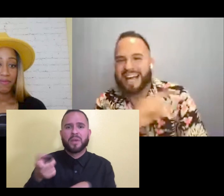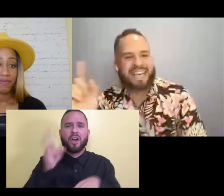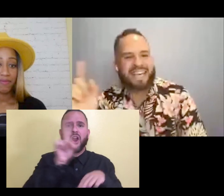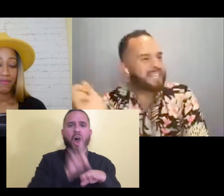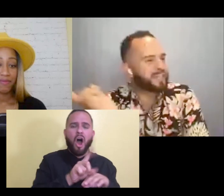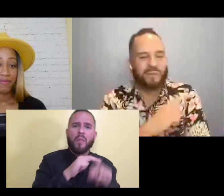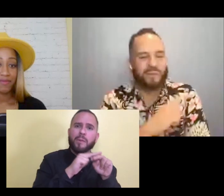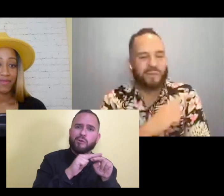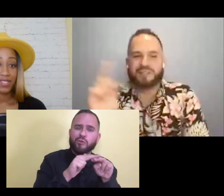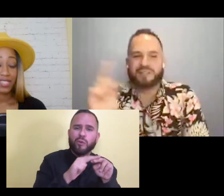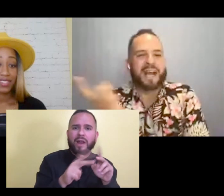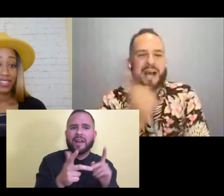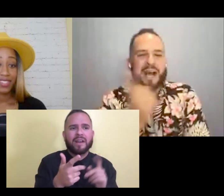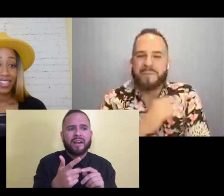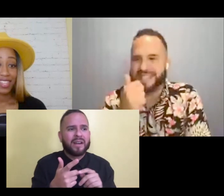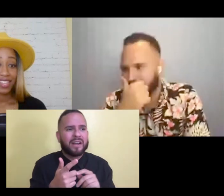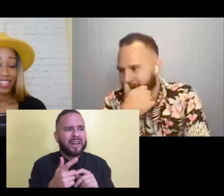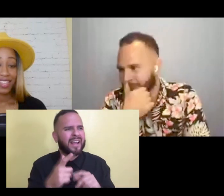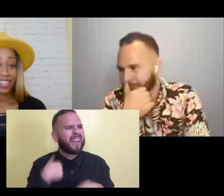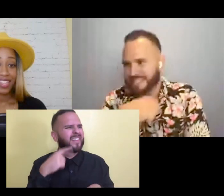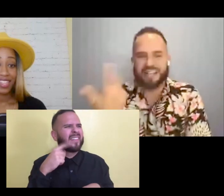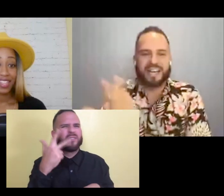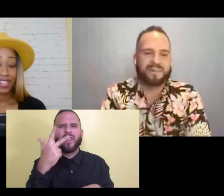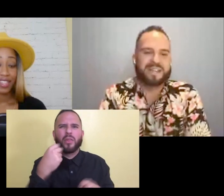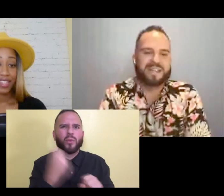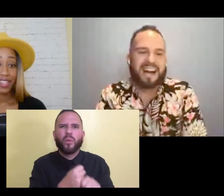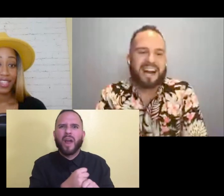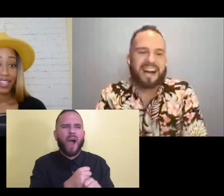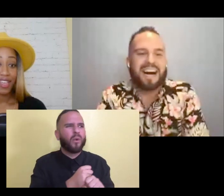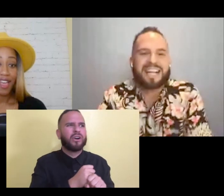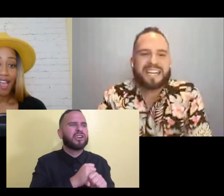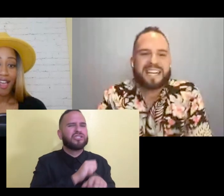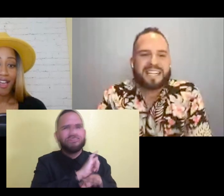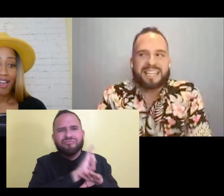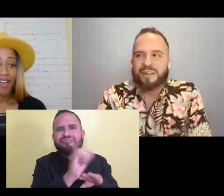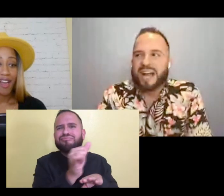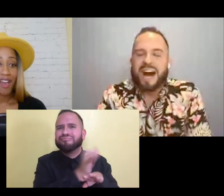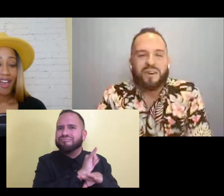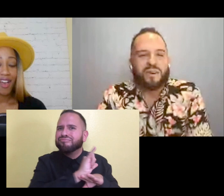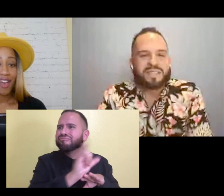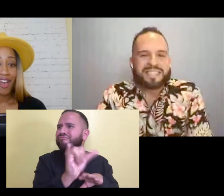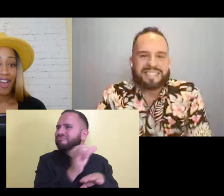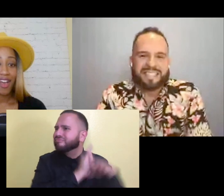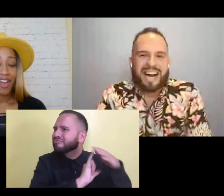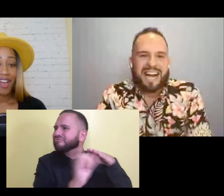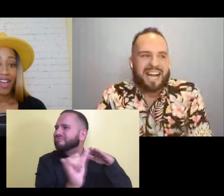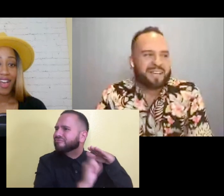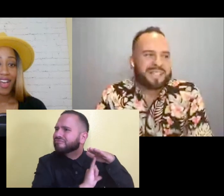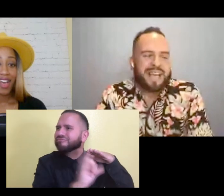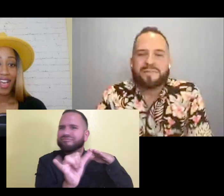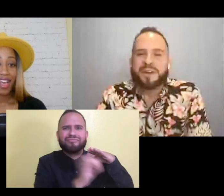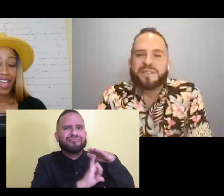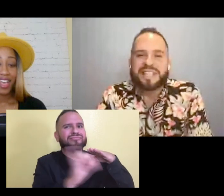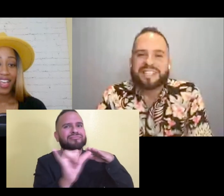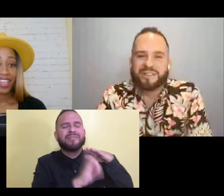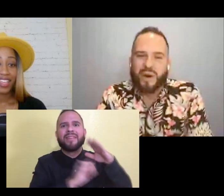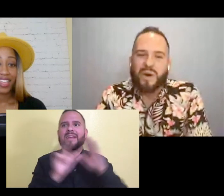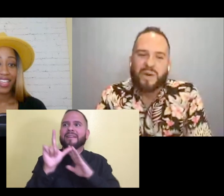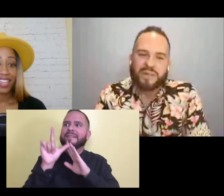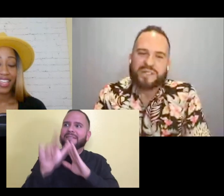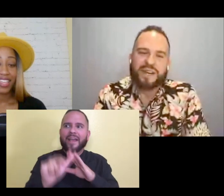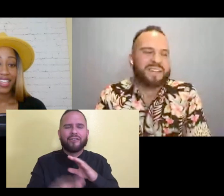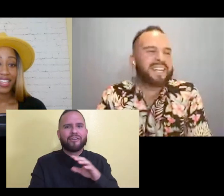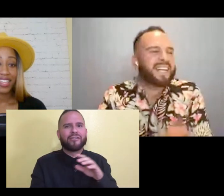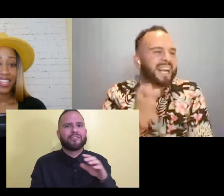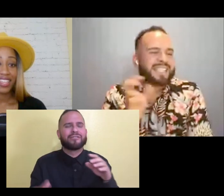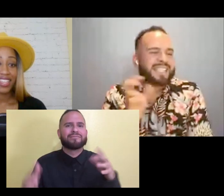something. Like he just running the train up and down, and it wasn't until later when he got caught. And they were like, "How old is this guy?" And he was like 15 years